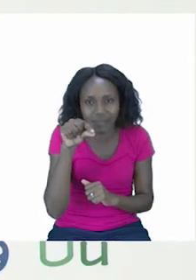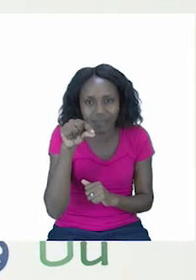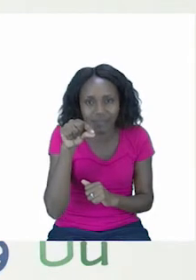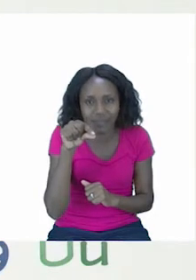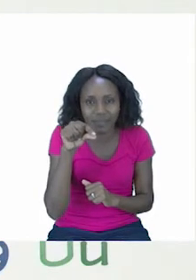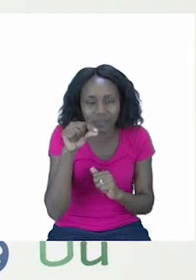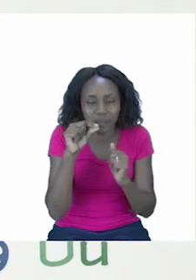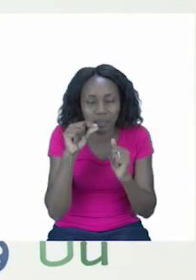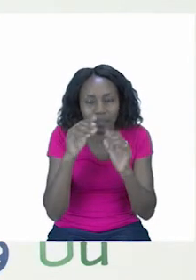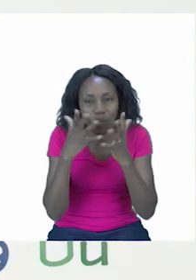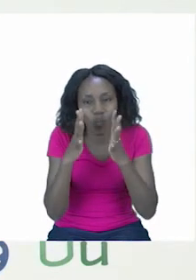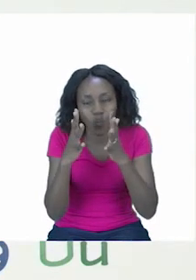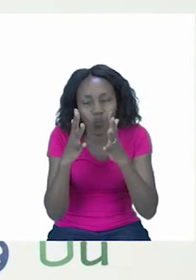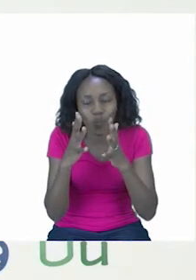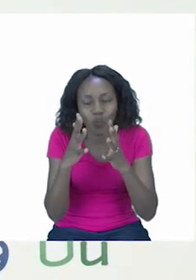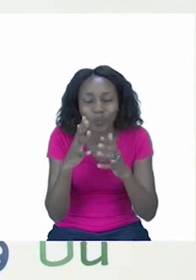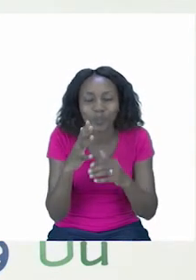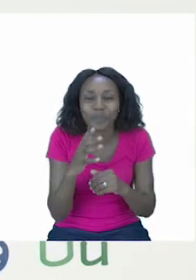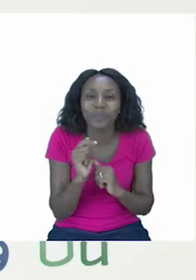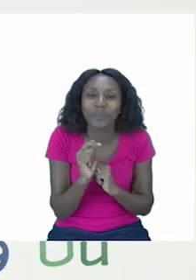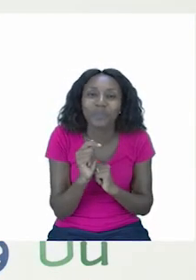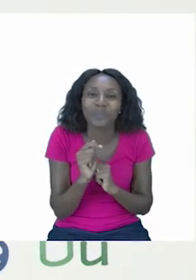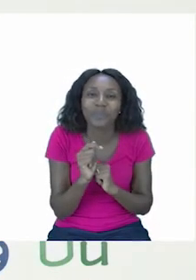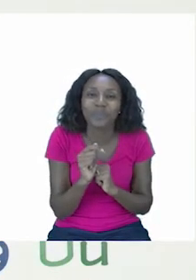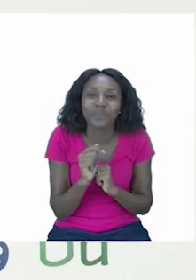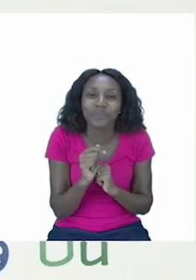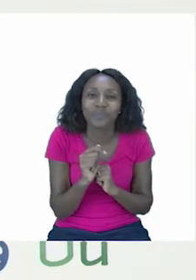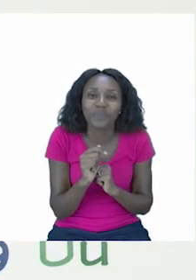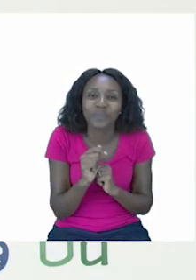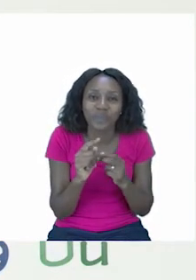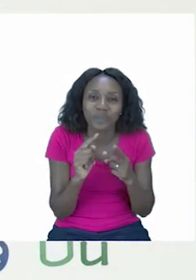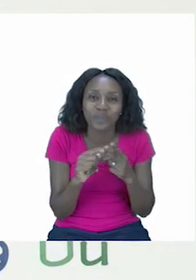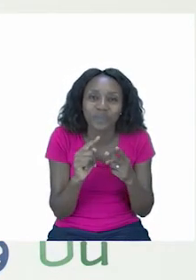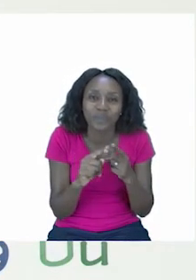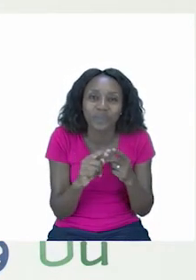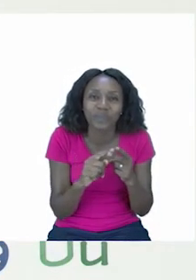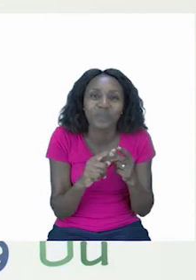Well done. Let's take a look at the next word we have.